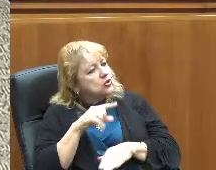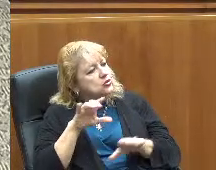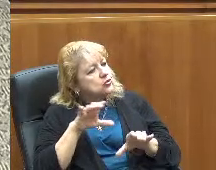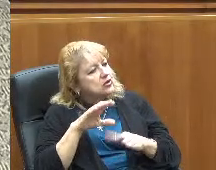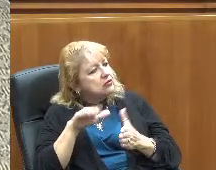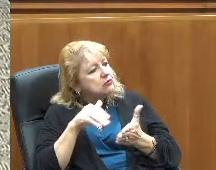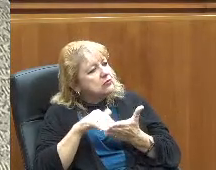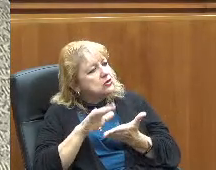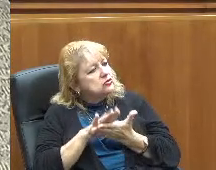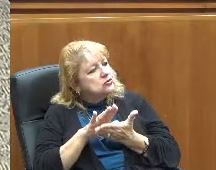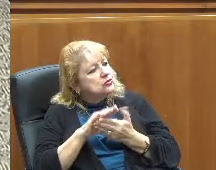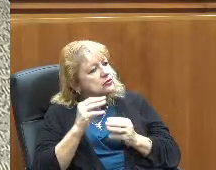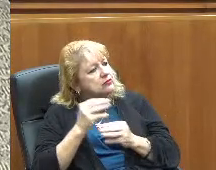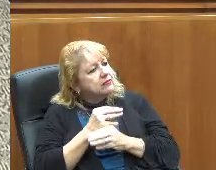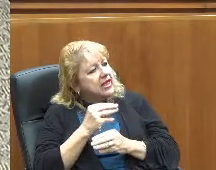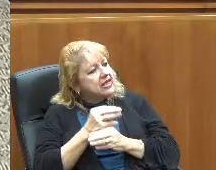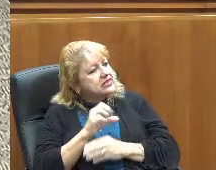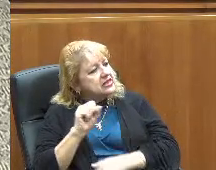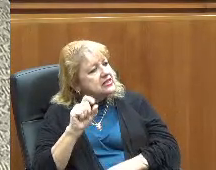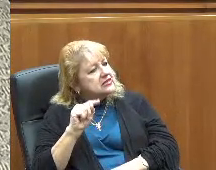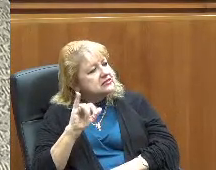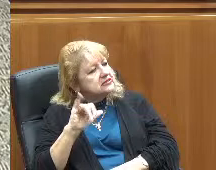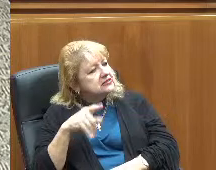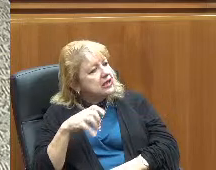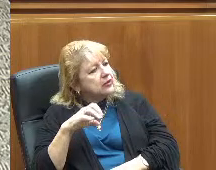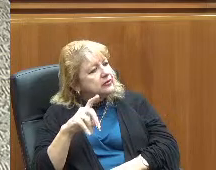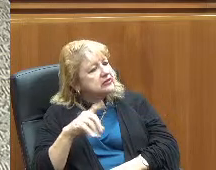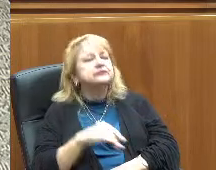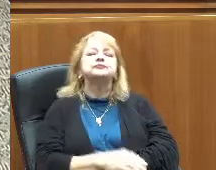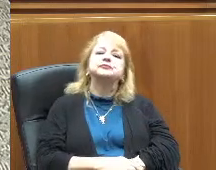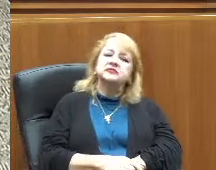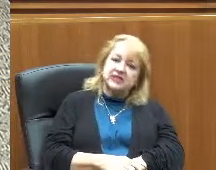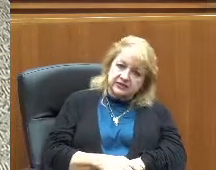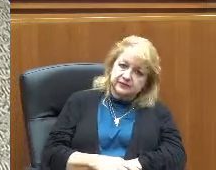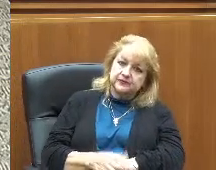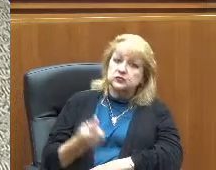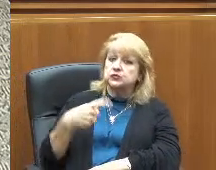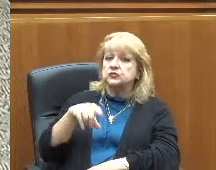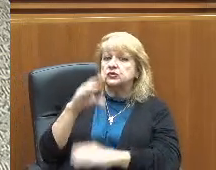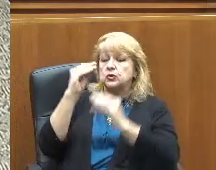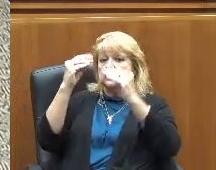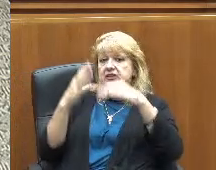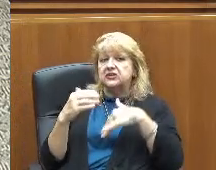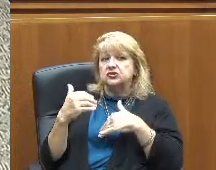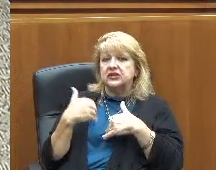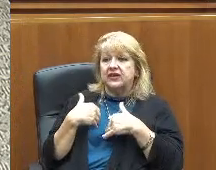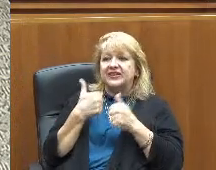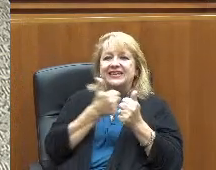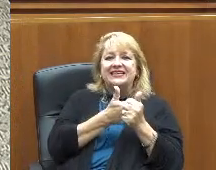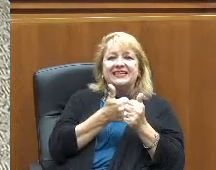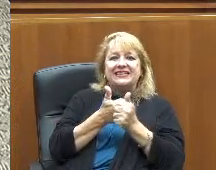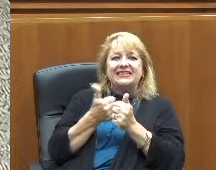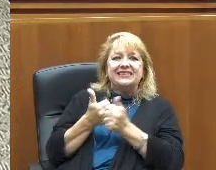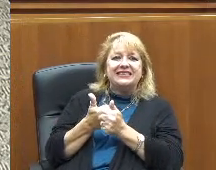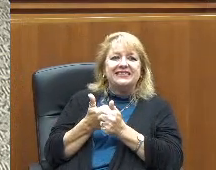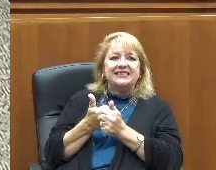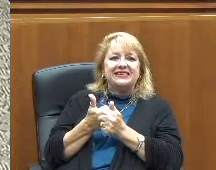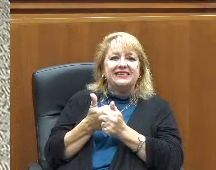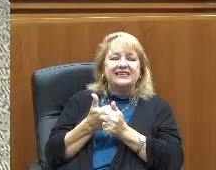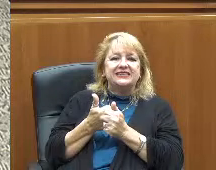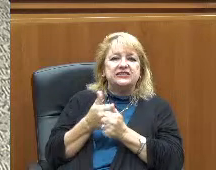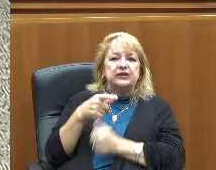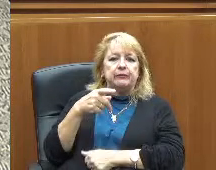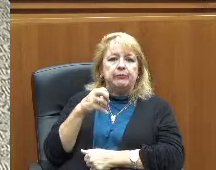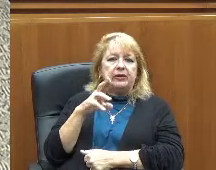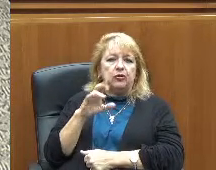with middle school math stipends? Yes. For those teachers that have, for each